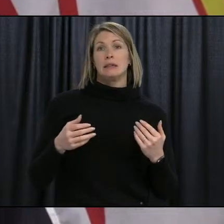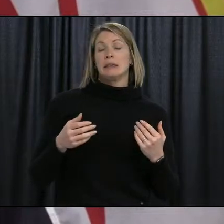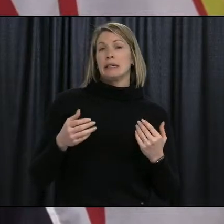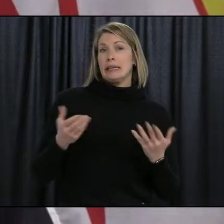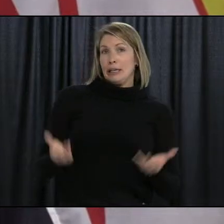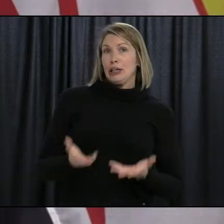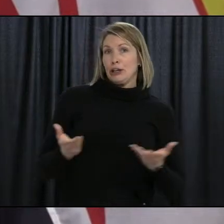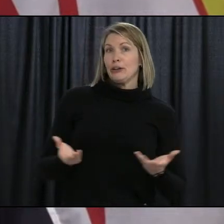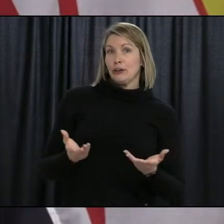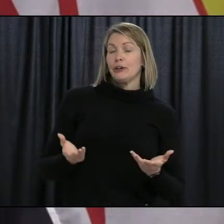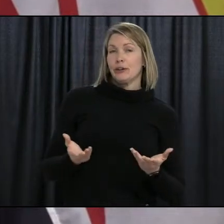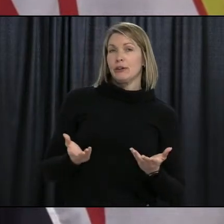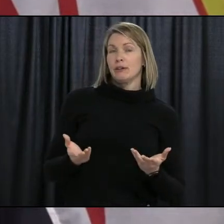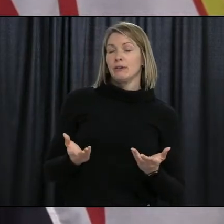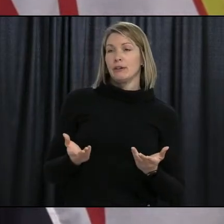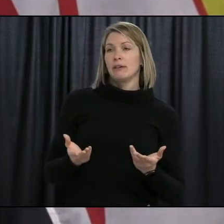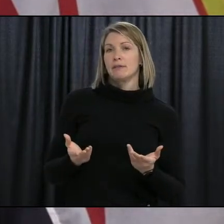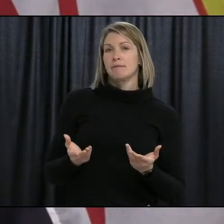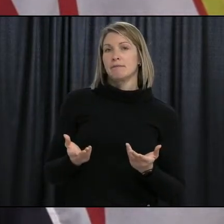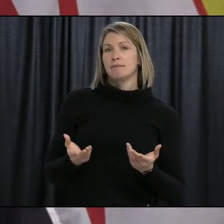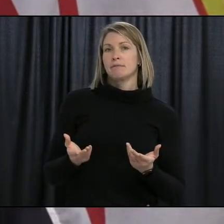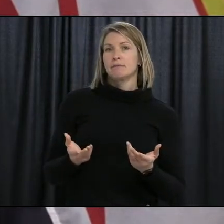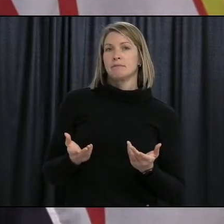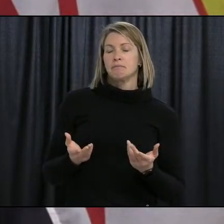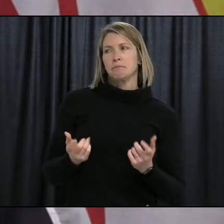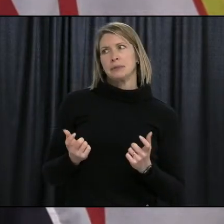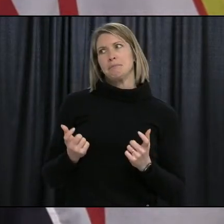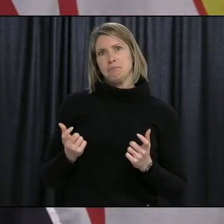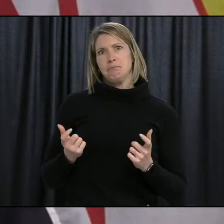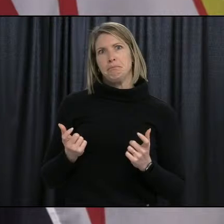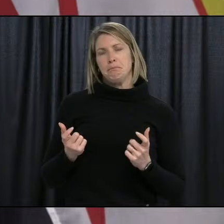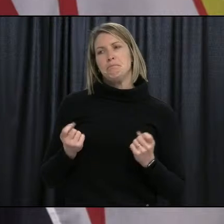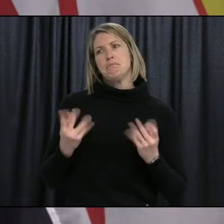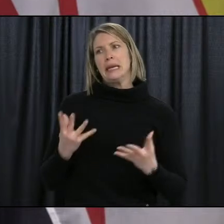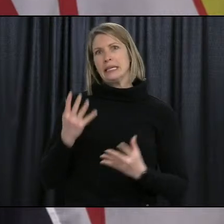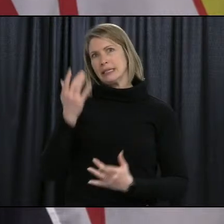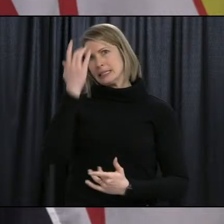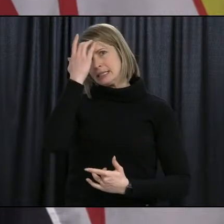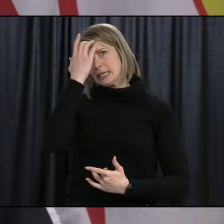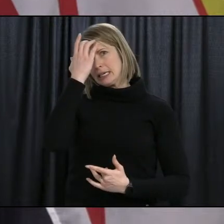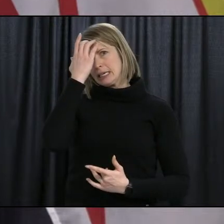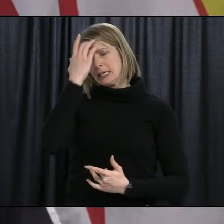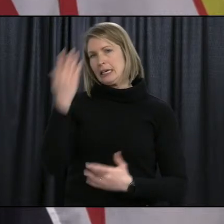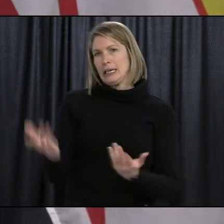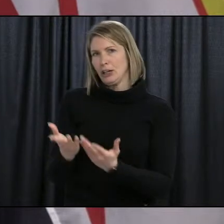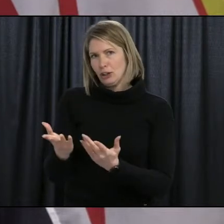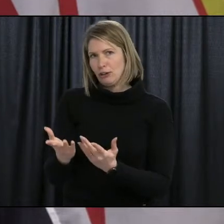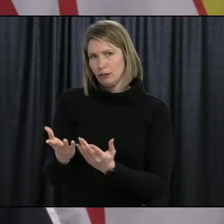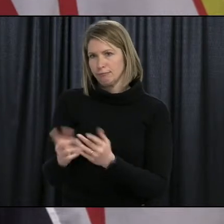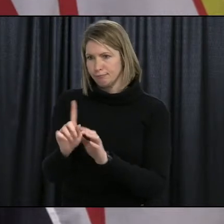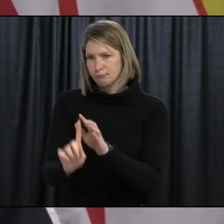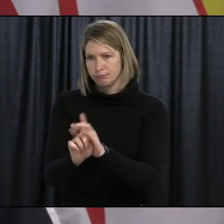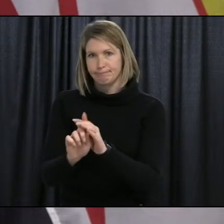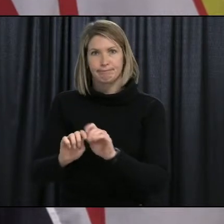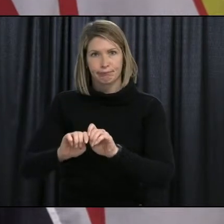cases that we had, even though it was a large outbreak for us on the whole, it's a relatively small number of cases.